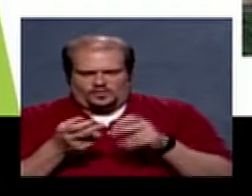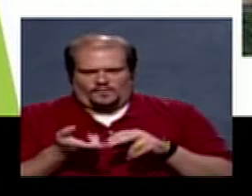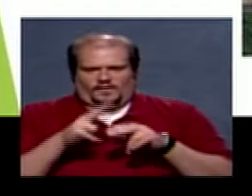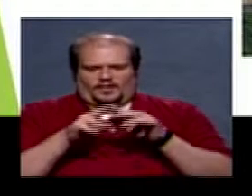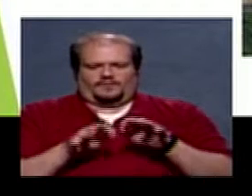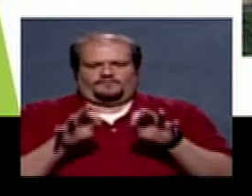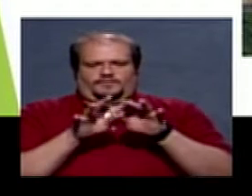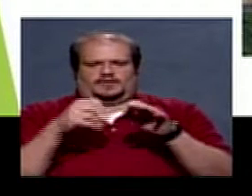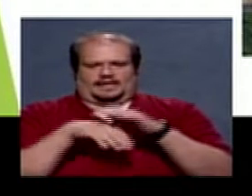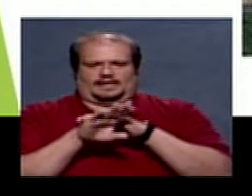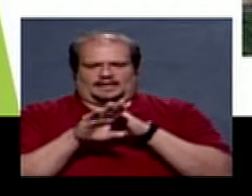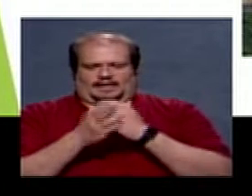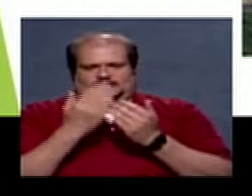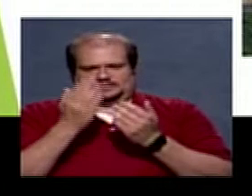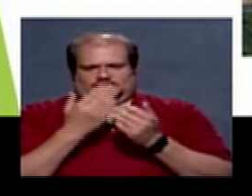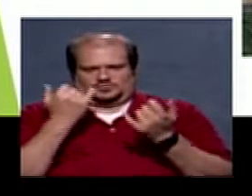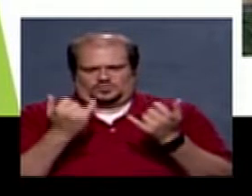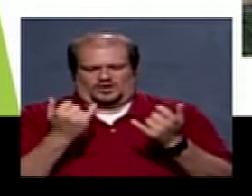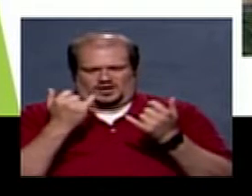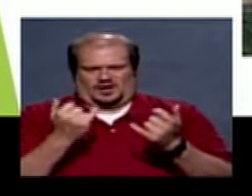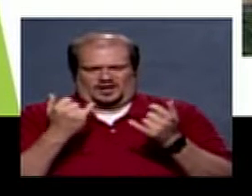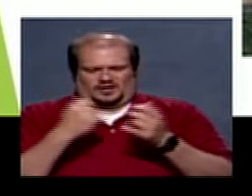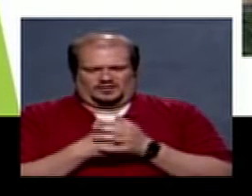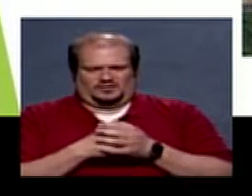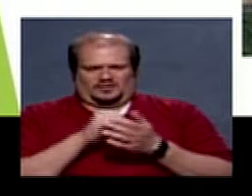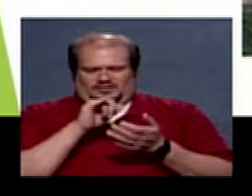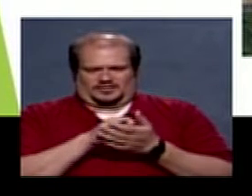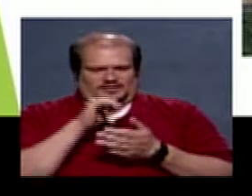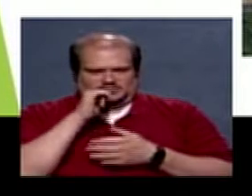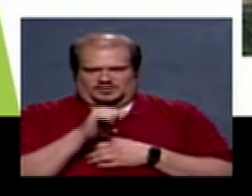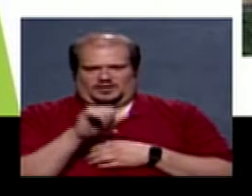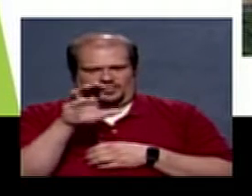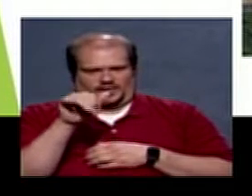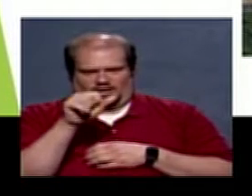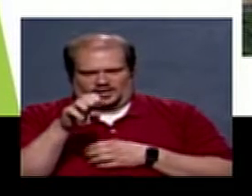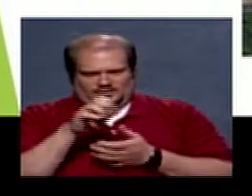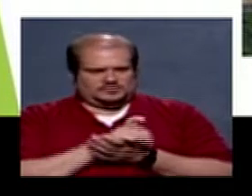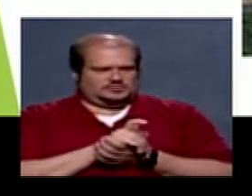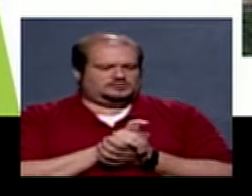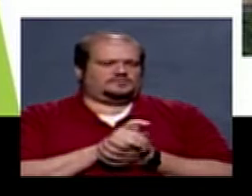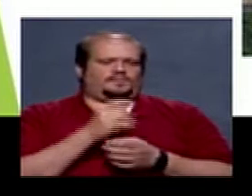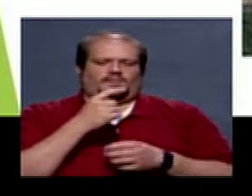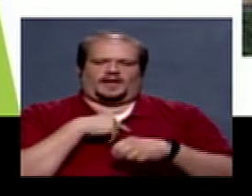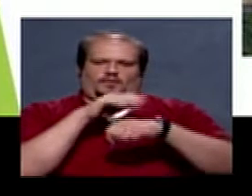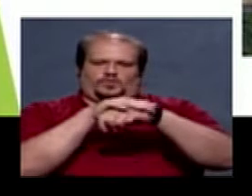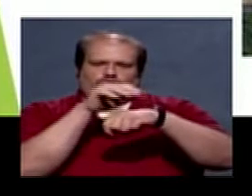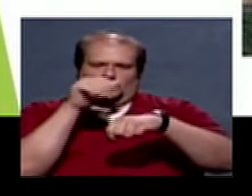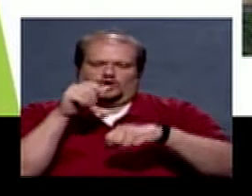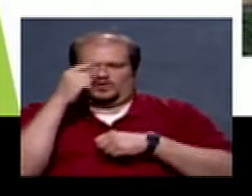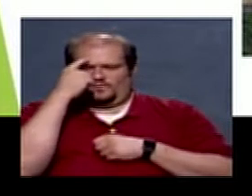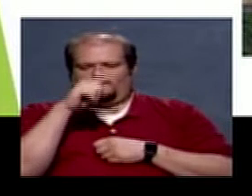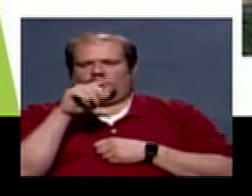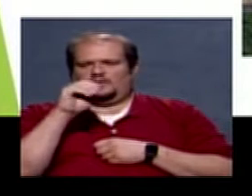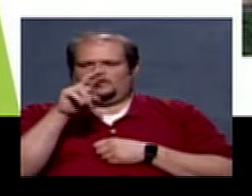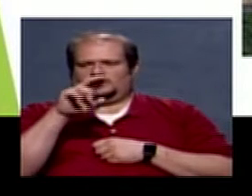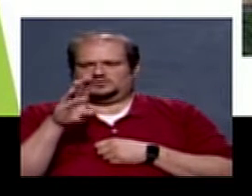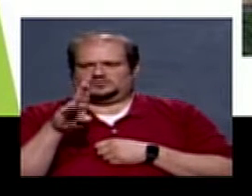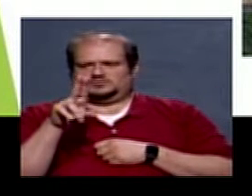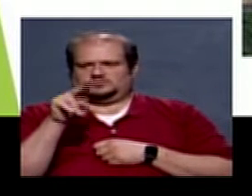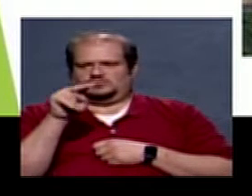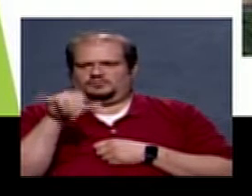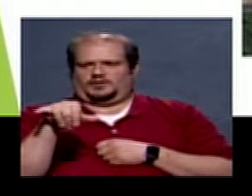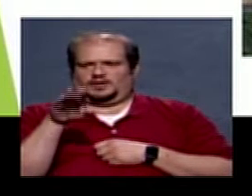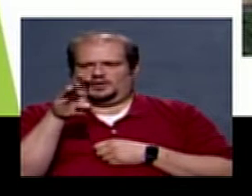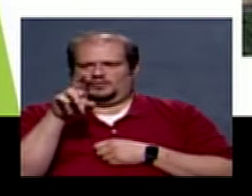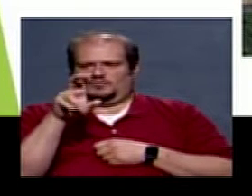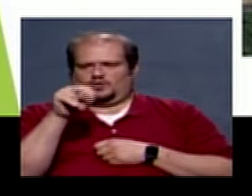and have easy access. Right now, it's not, that's not the case. So I would call upon Mr. Bunny Brown and